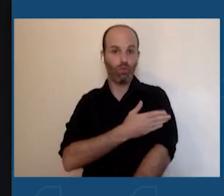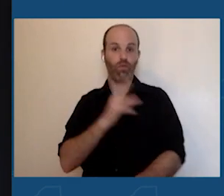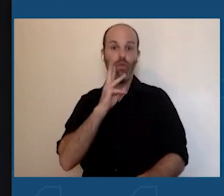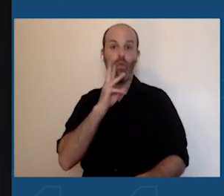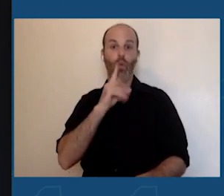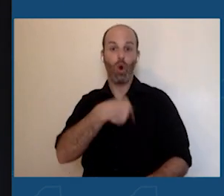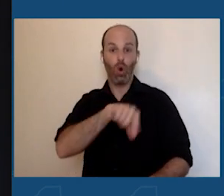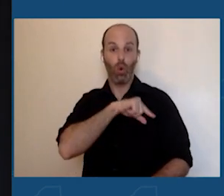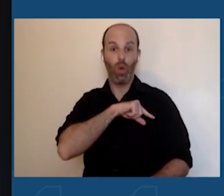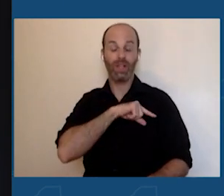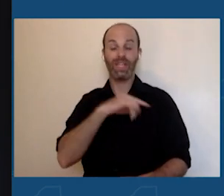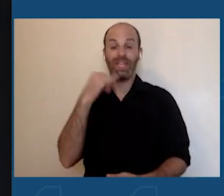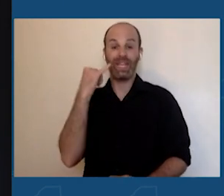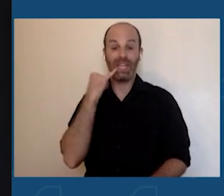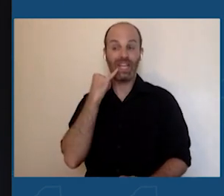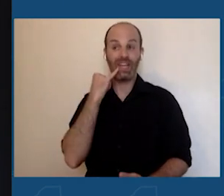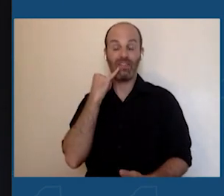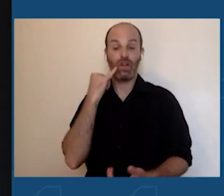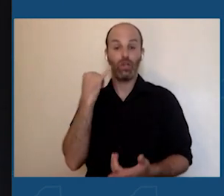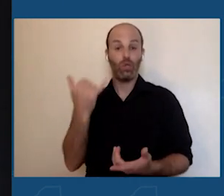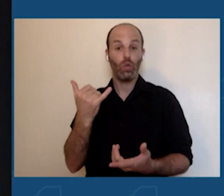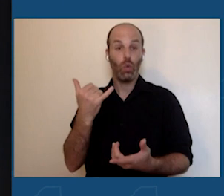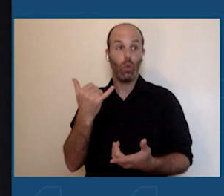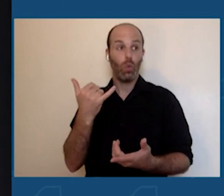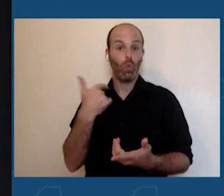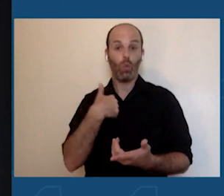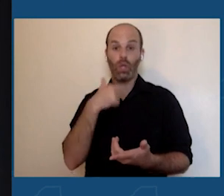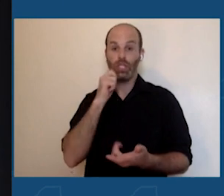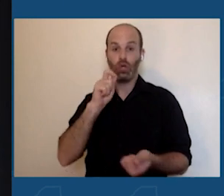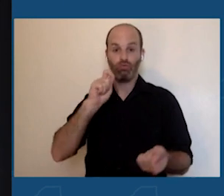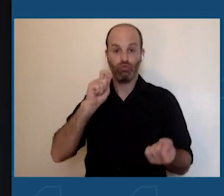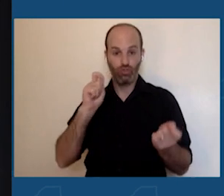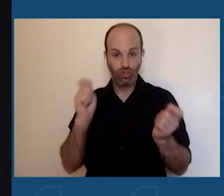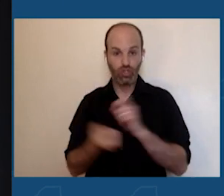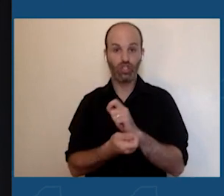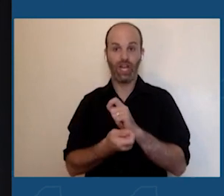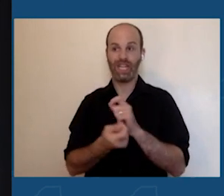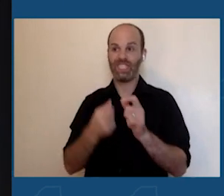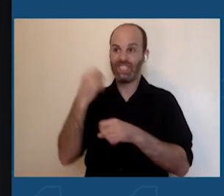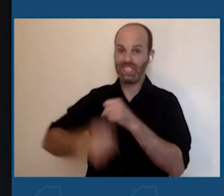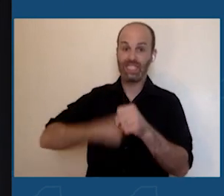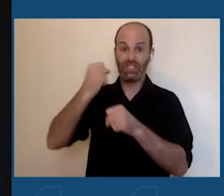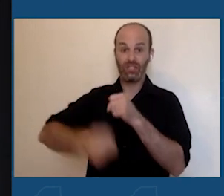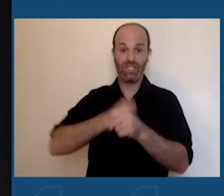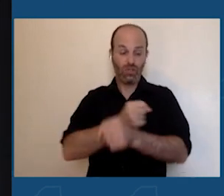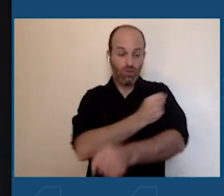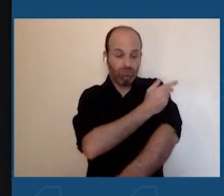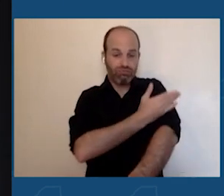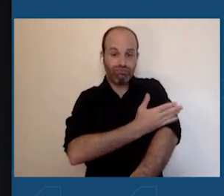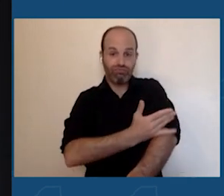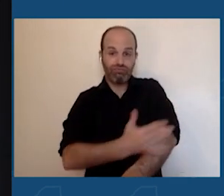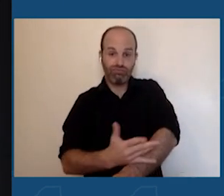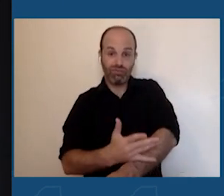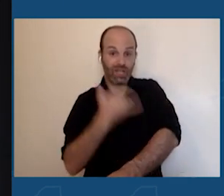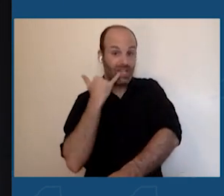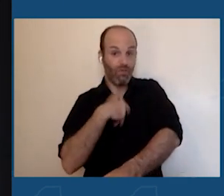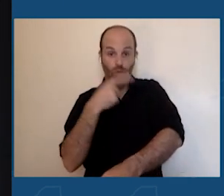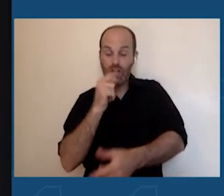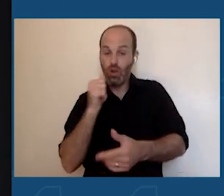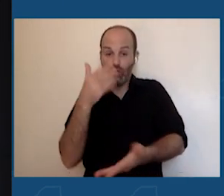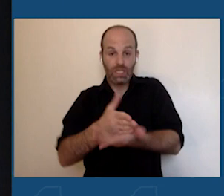we are not reversing those decades of decline that have happened because of the pollution we've